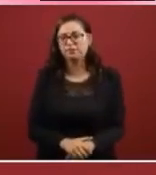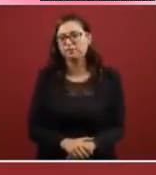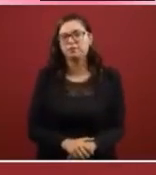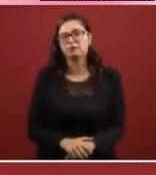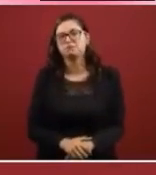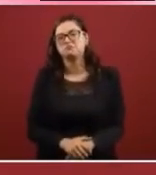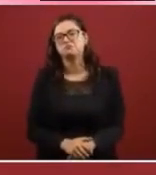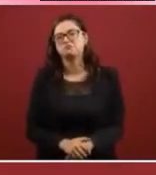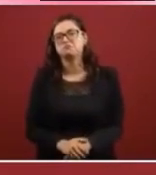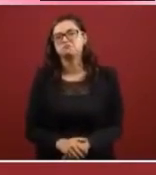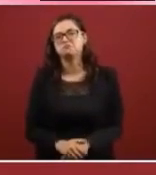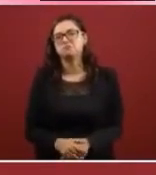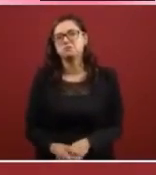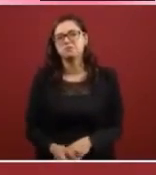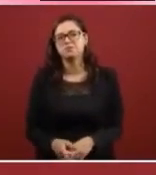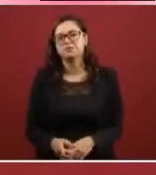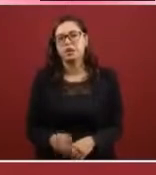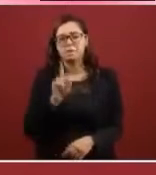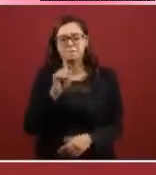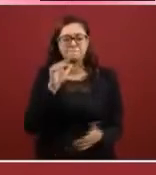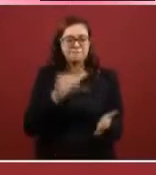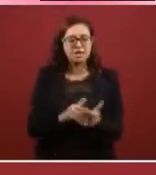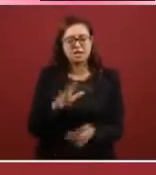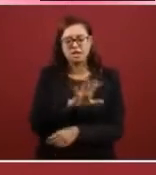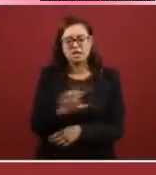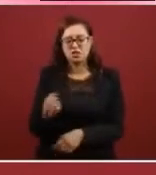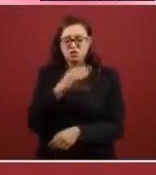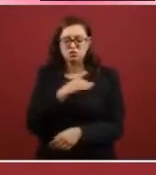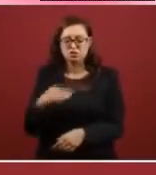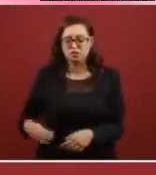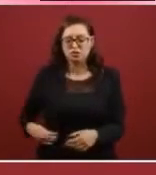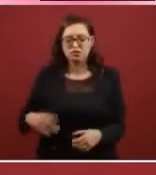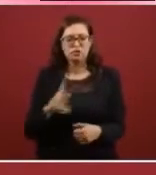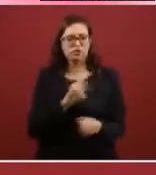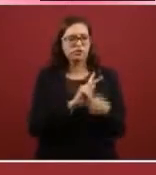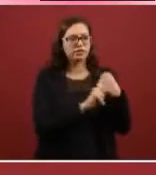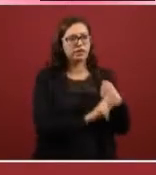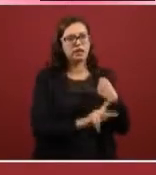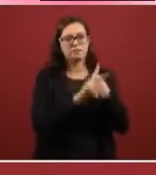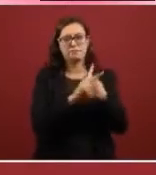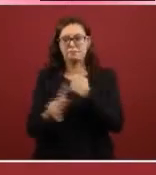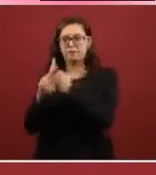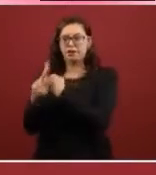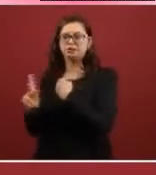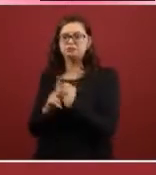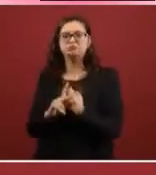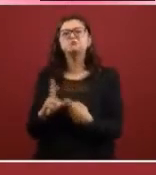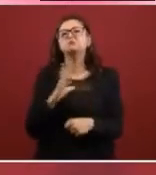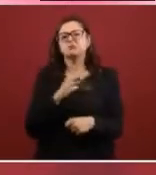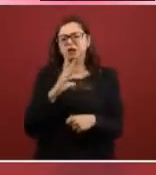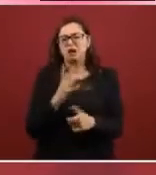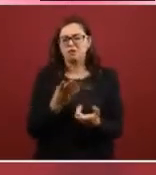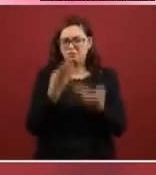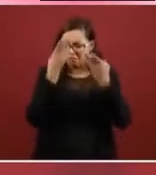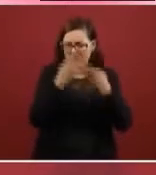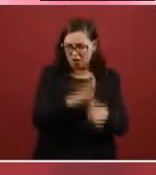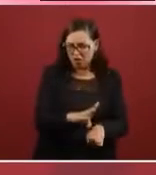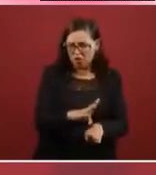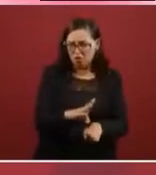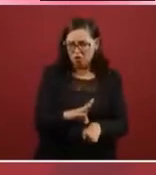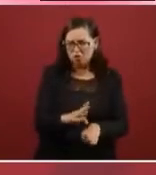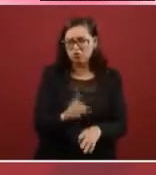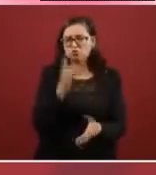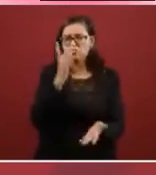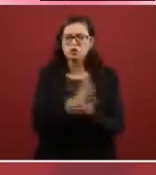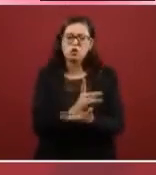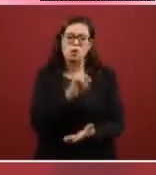2,500 around 2,500 municipalities of the country. Se tiene sucursales bancarias. We have branches of, 1,200.